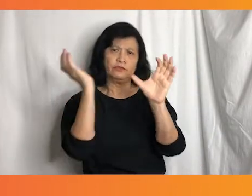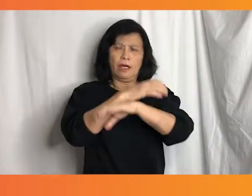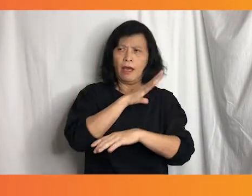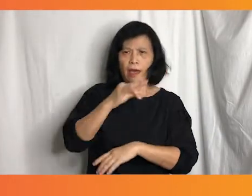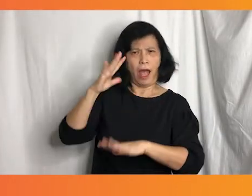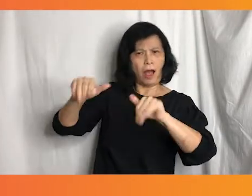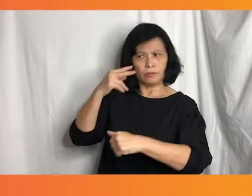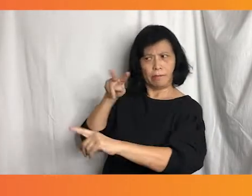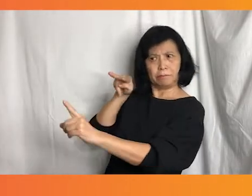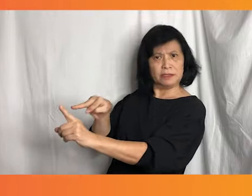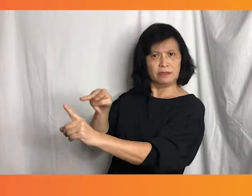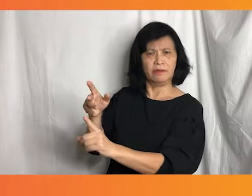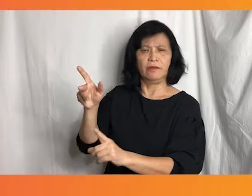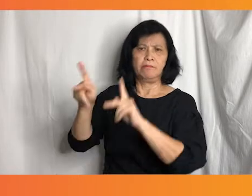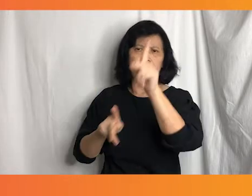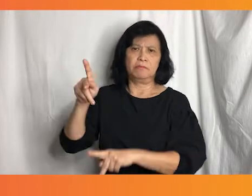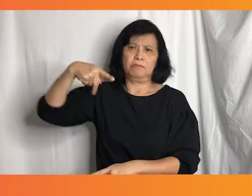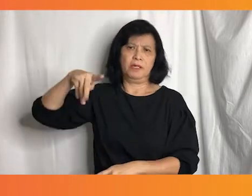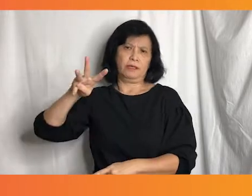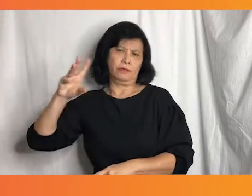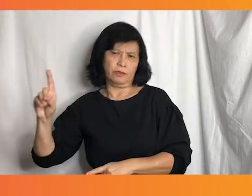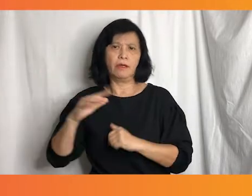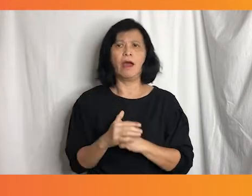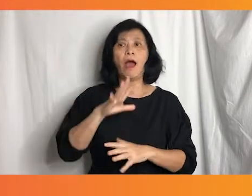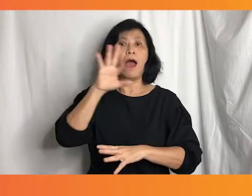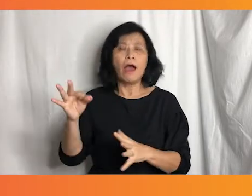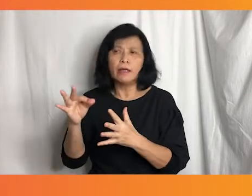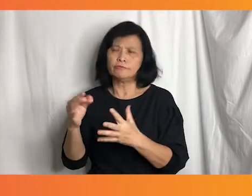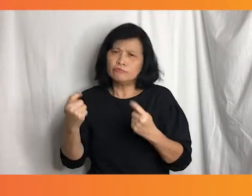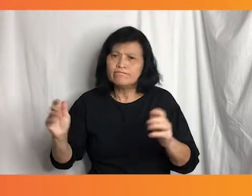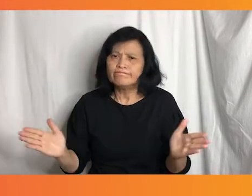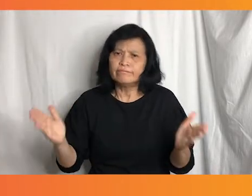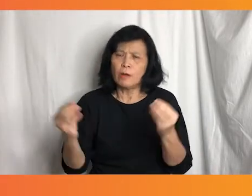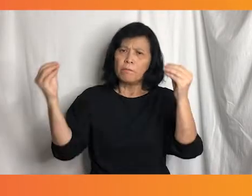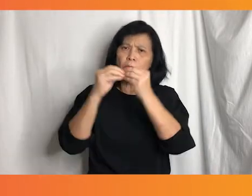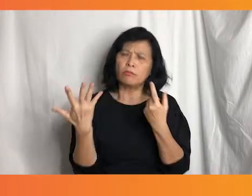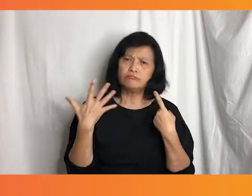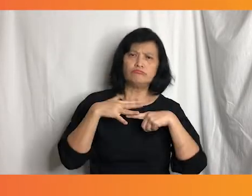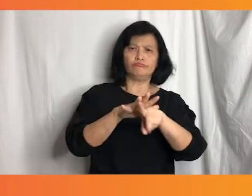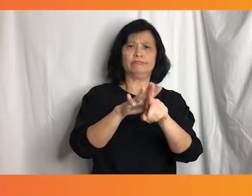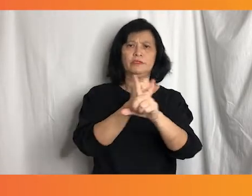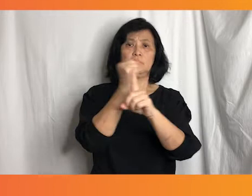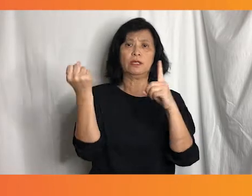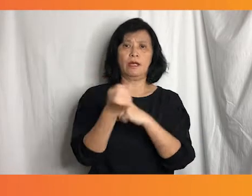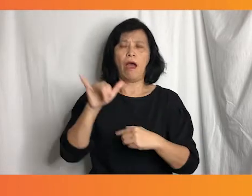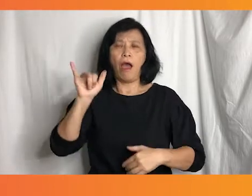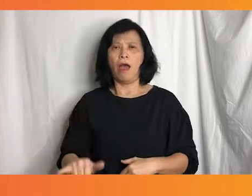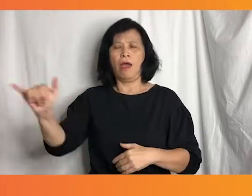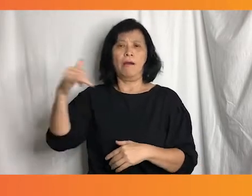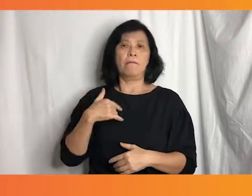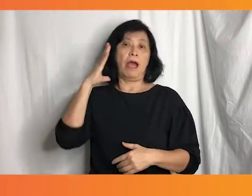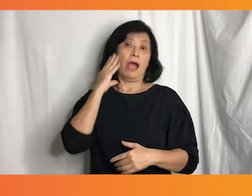with impairment, thus bringing about a more inclusive society. The experience I gained from the